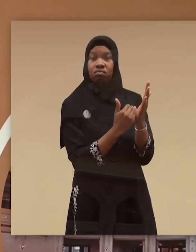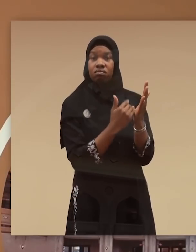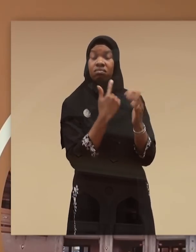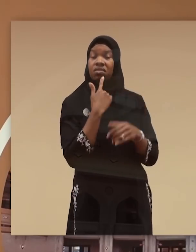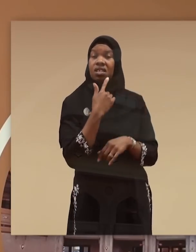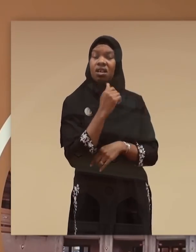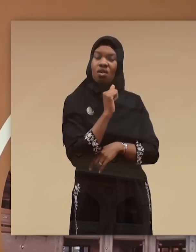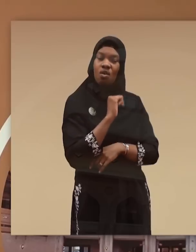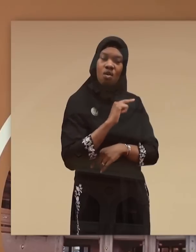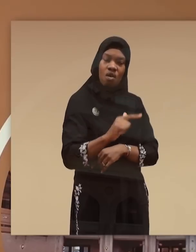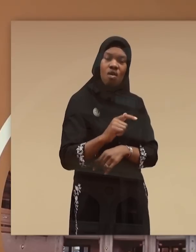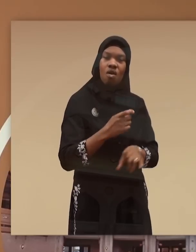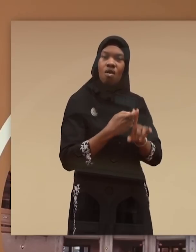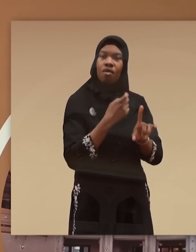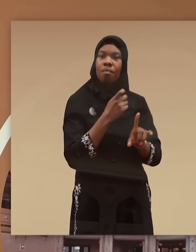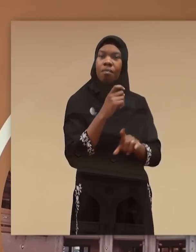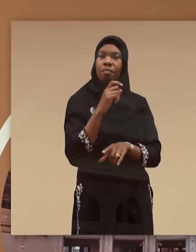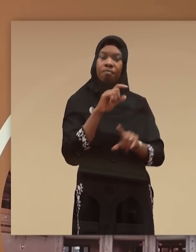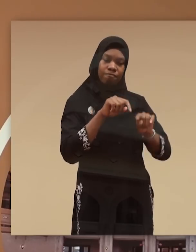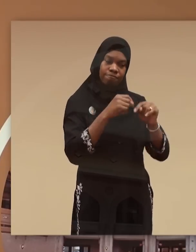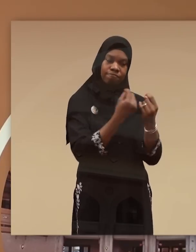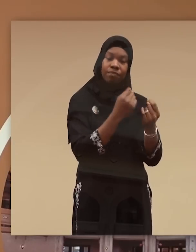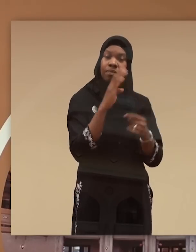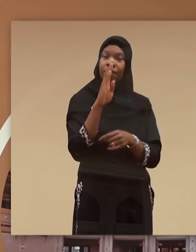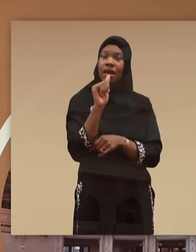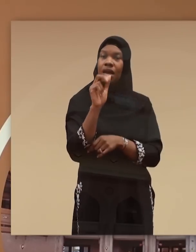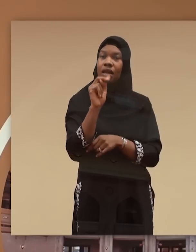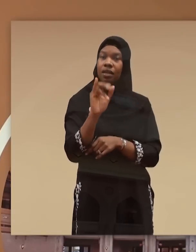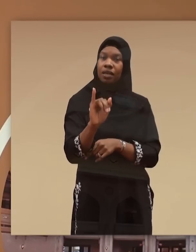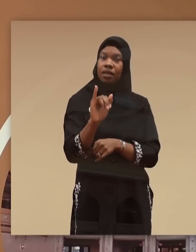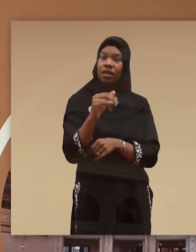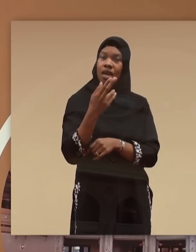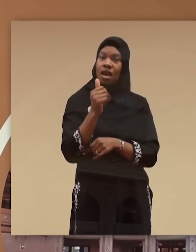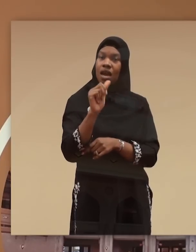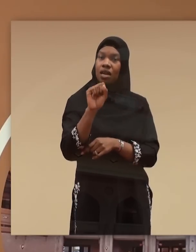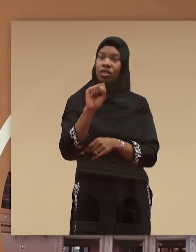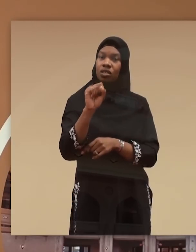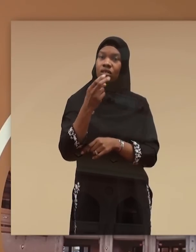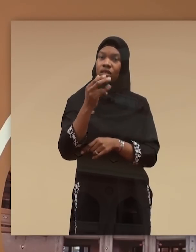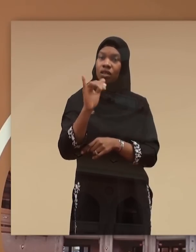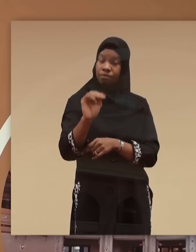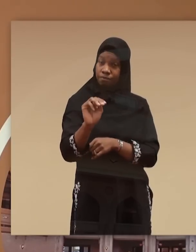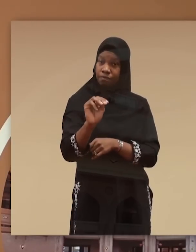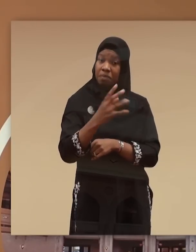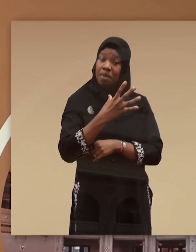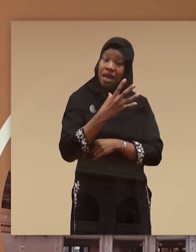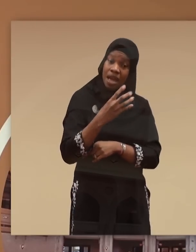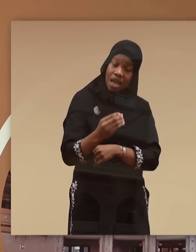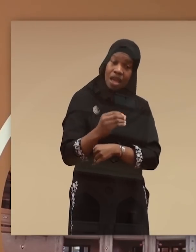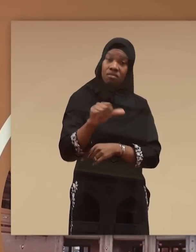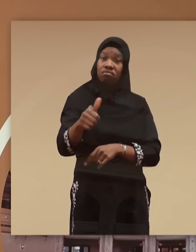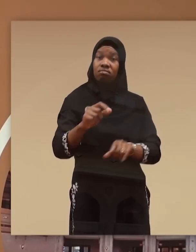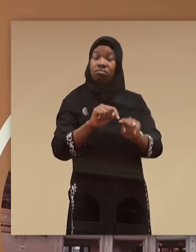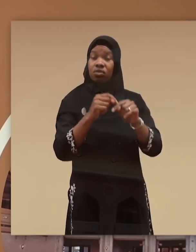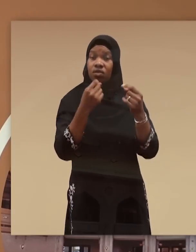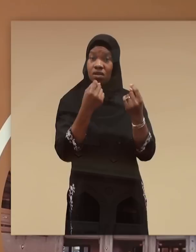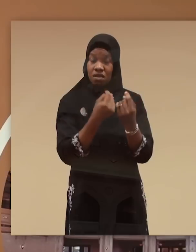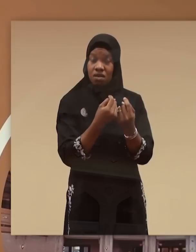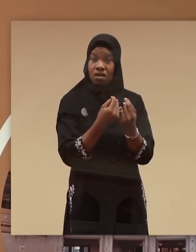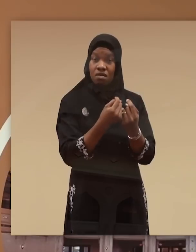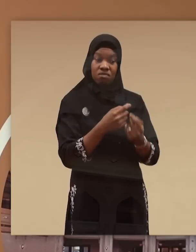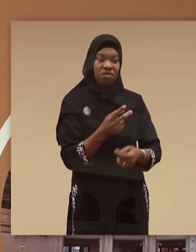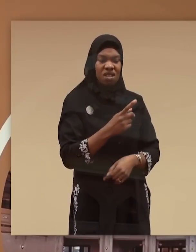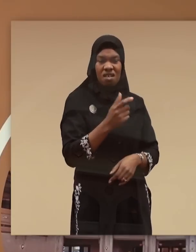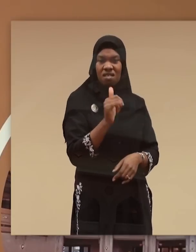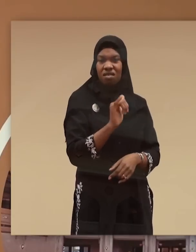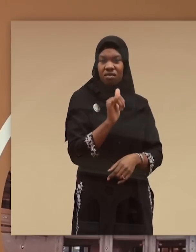Muslims or non-Muslims, and all Bani al-Muttalib, they are, Muttalib is the brother of Hashim,